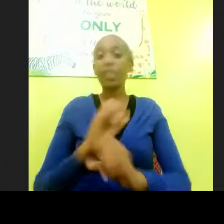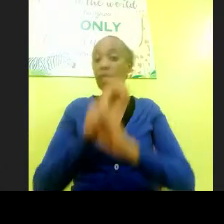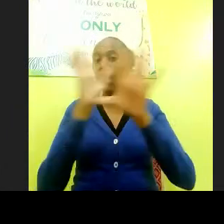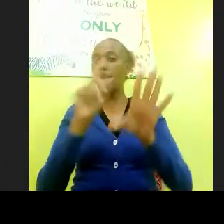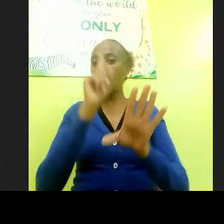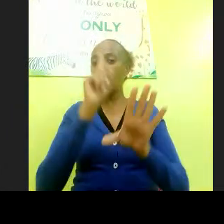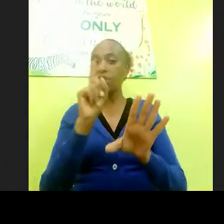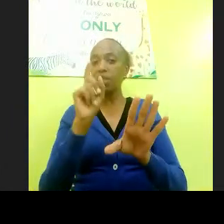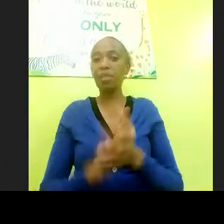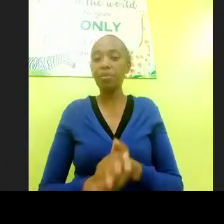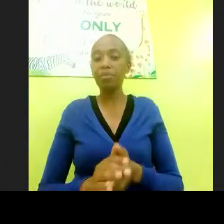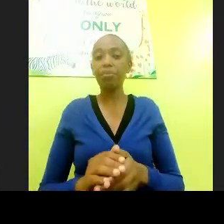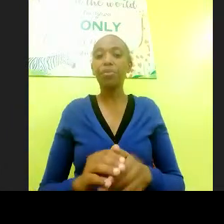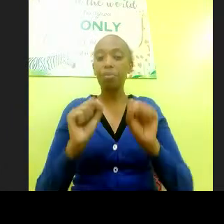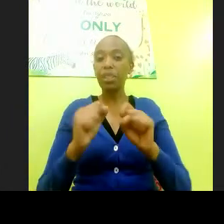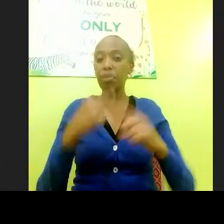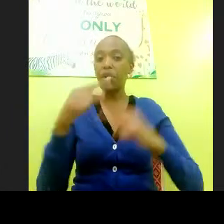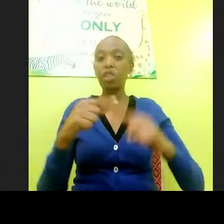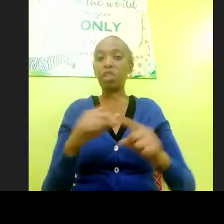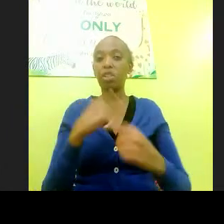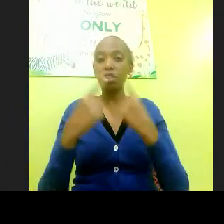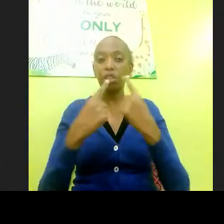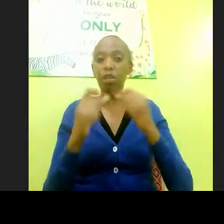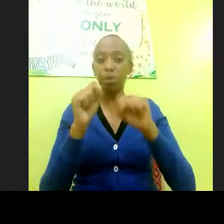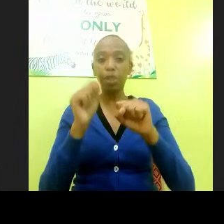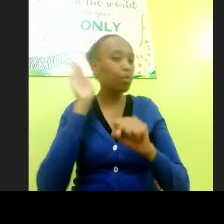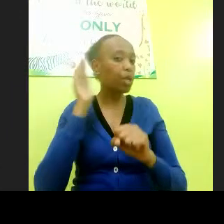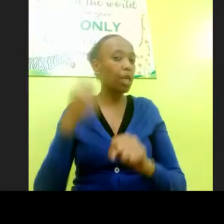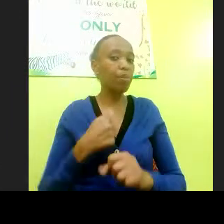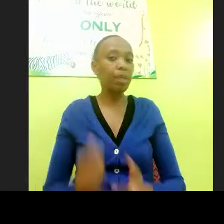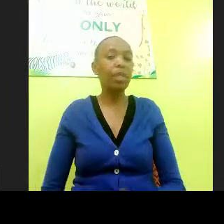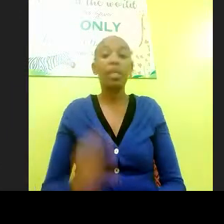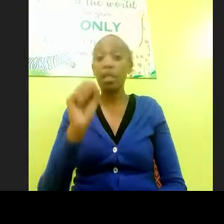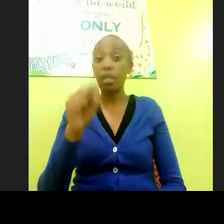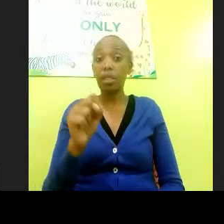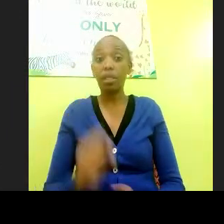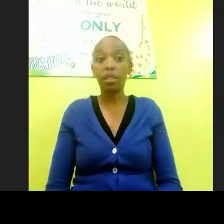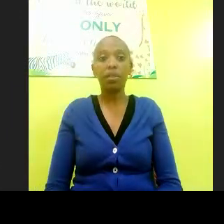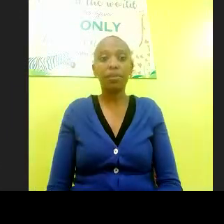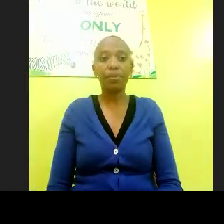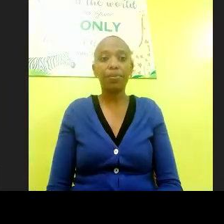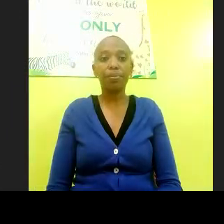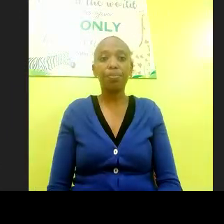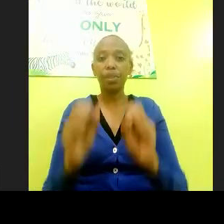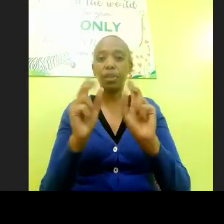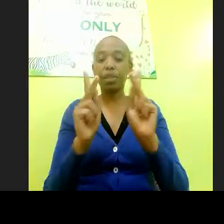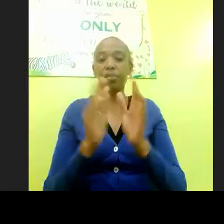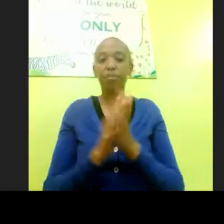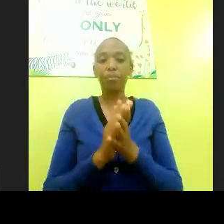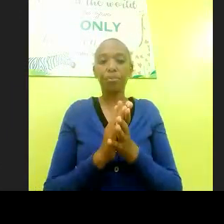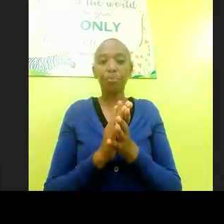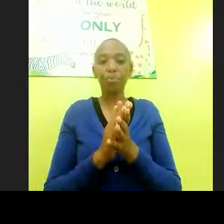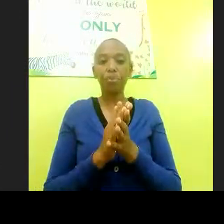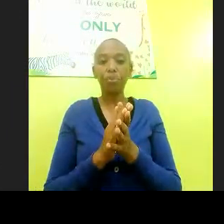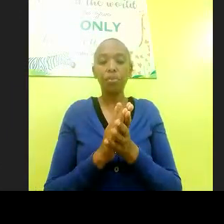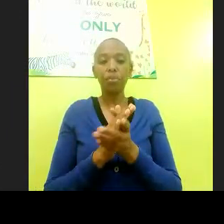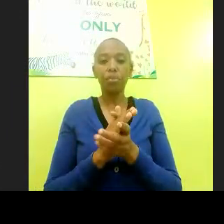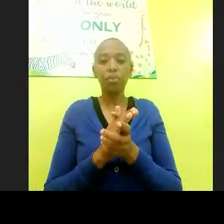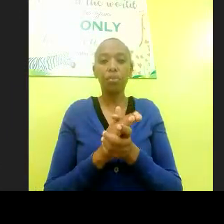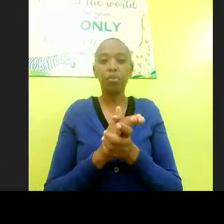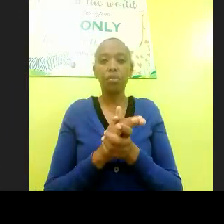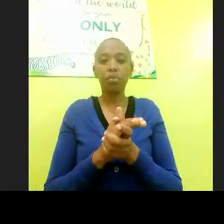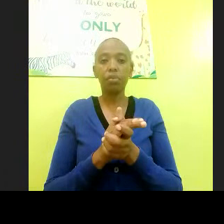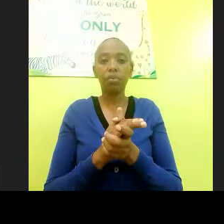Just go ahead and speak. Can you hear me? Yes, no echo. Okay. Let me open the camera.